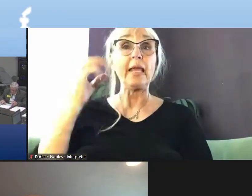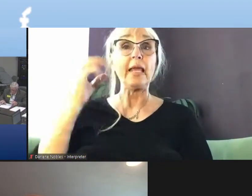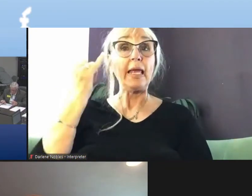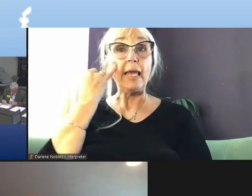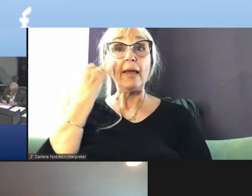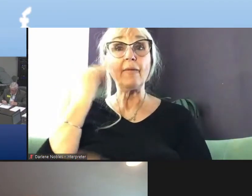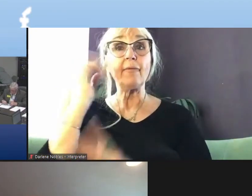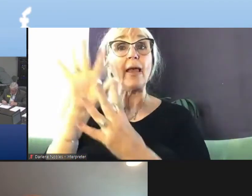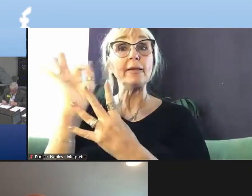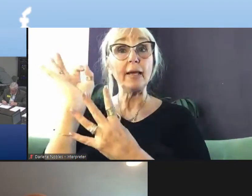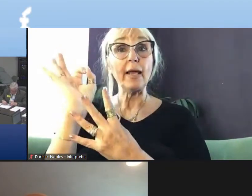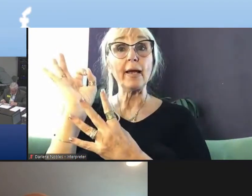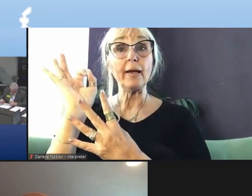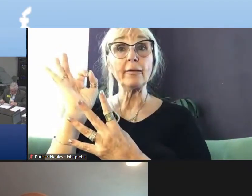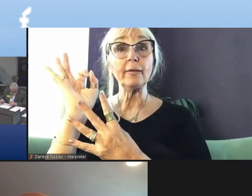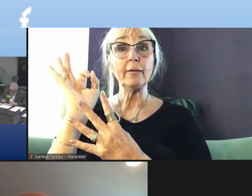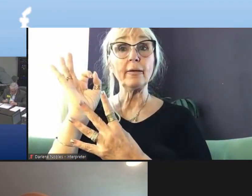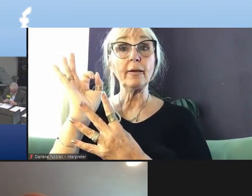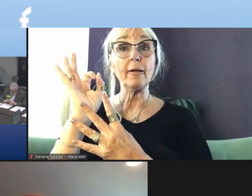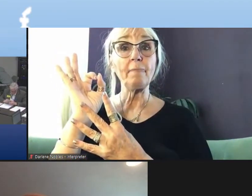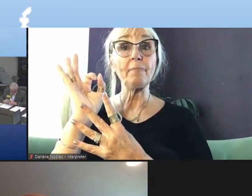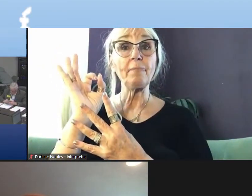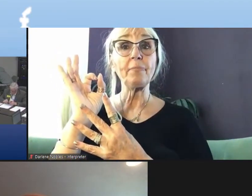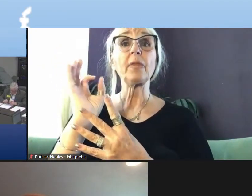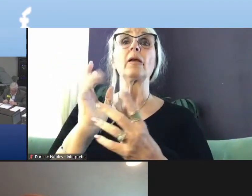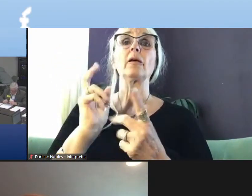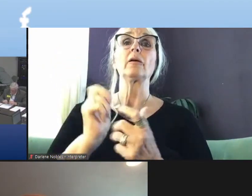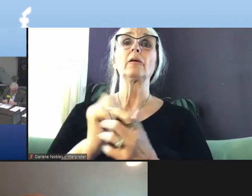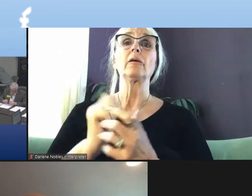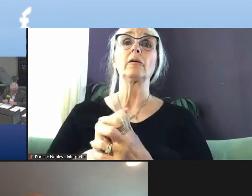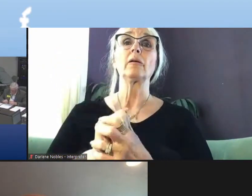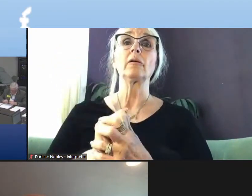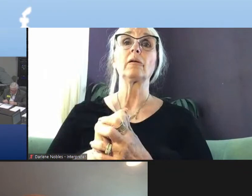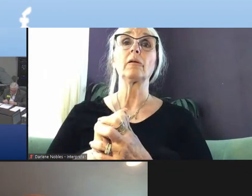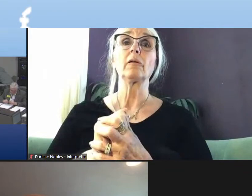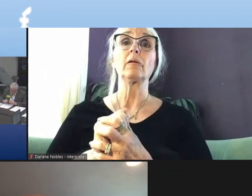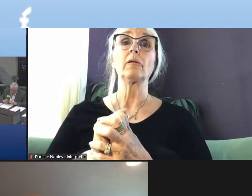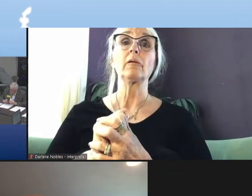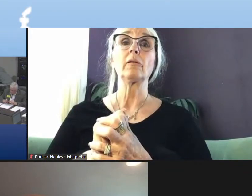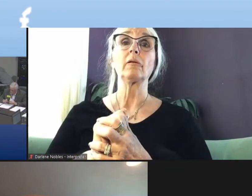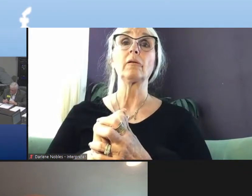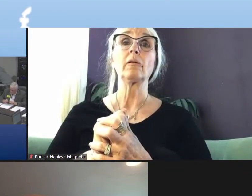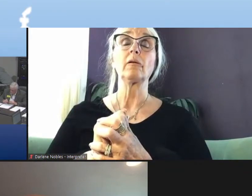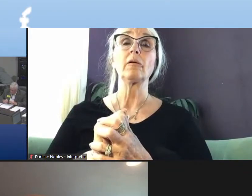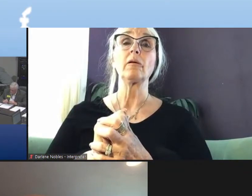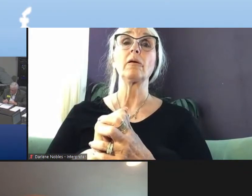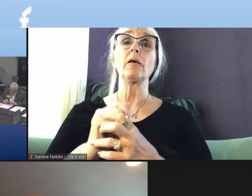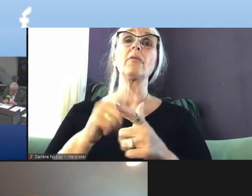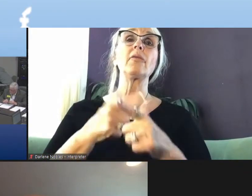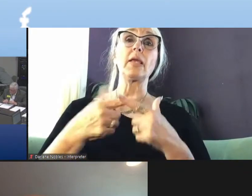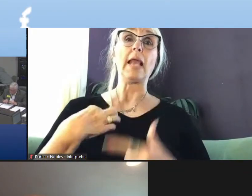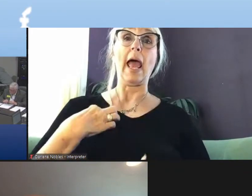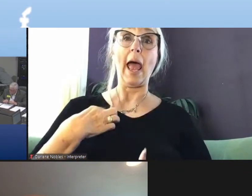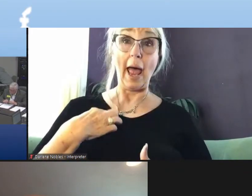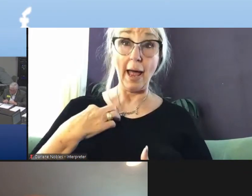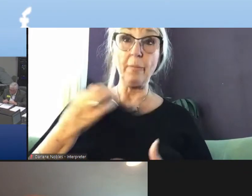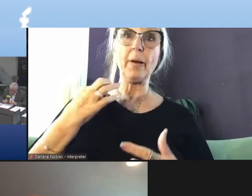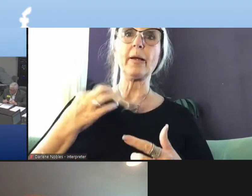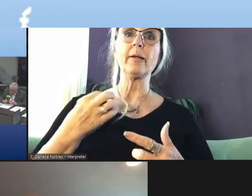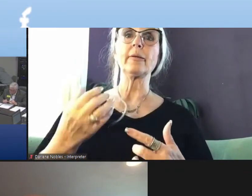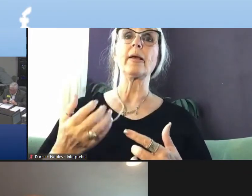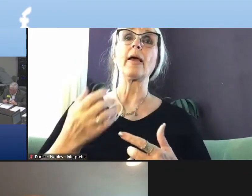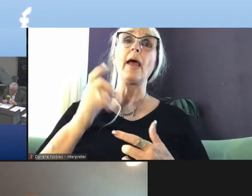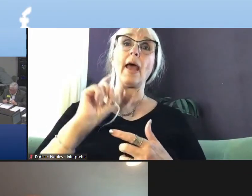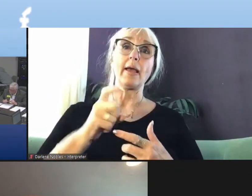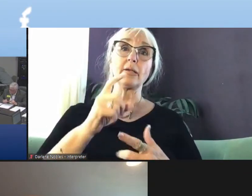to receive a subrecipient grant, the applicant has to execute a subrecipient